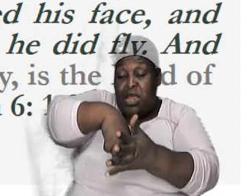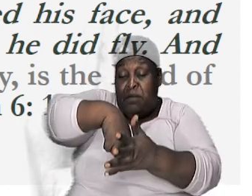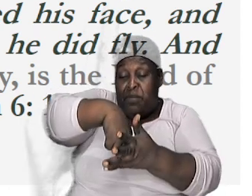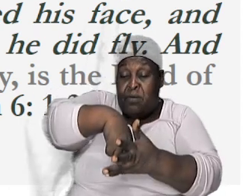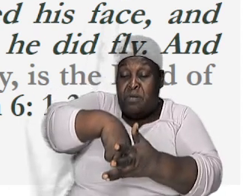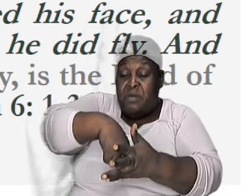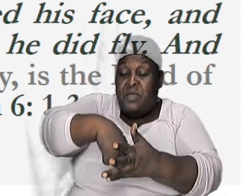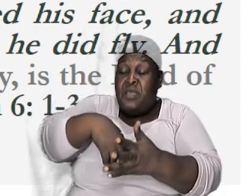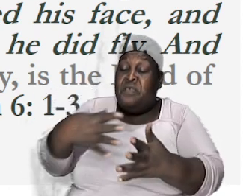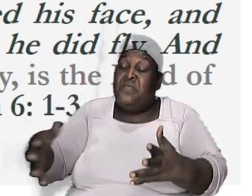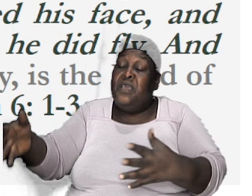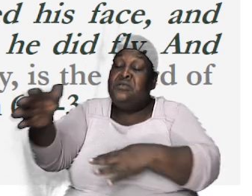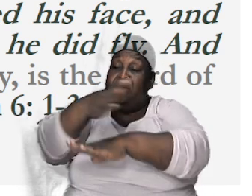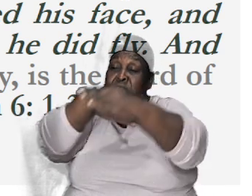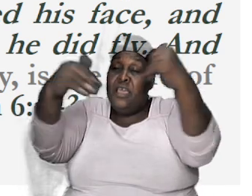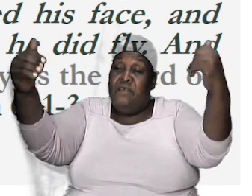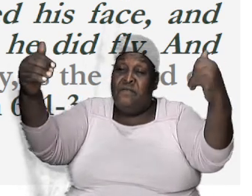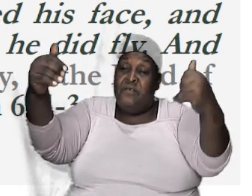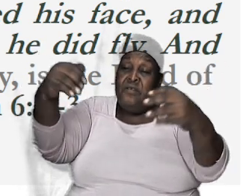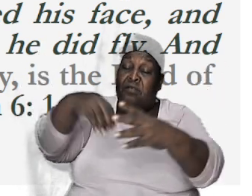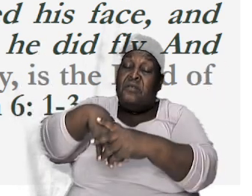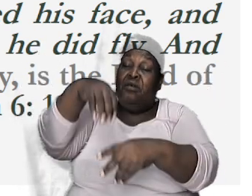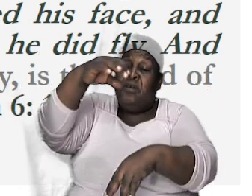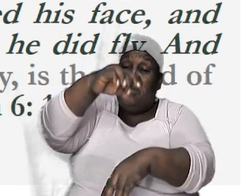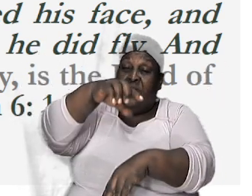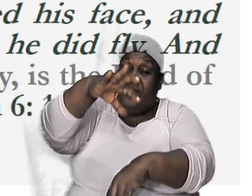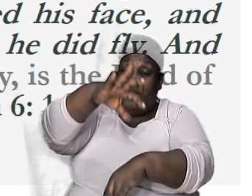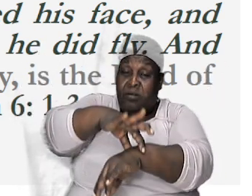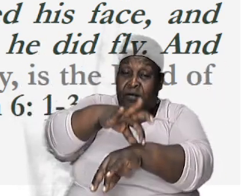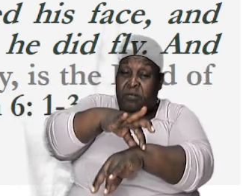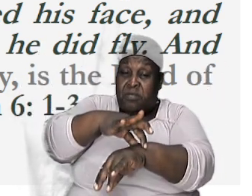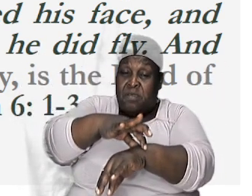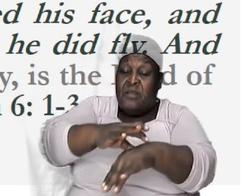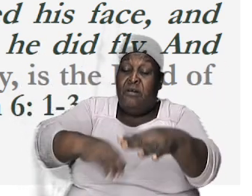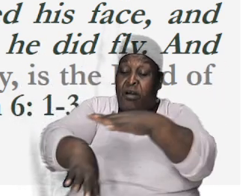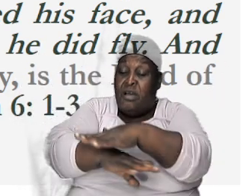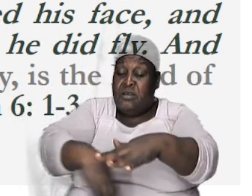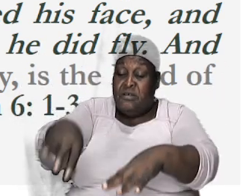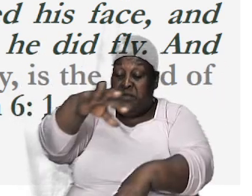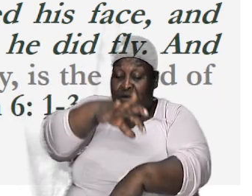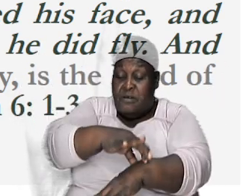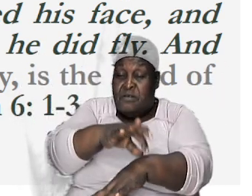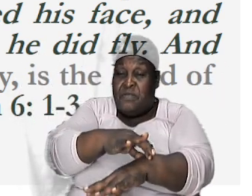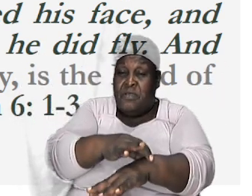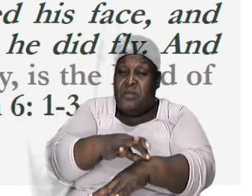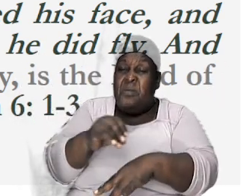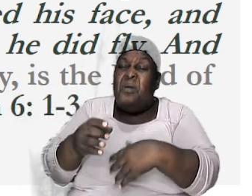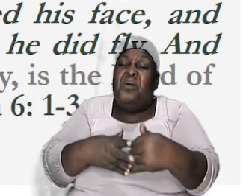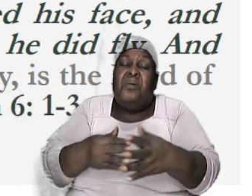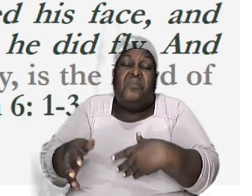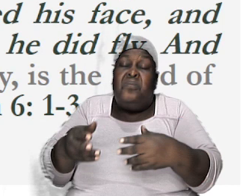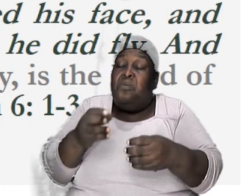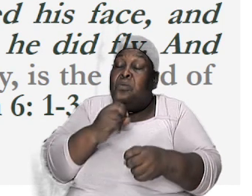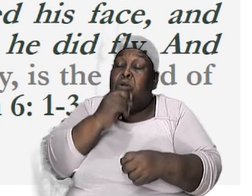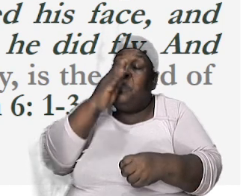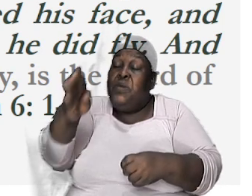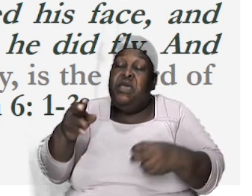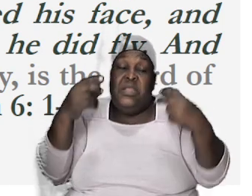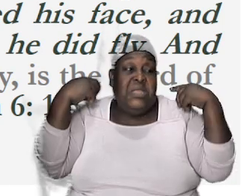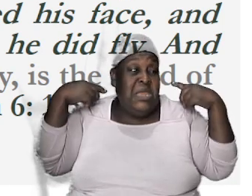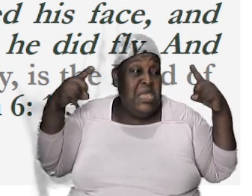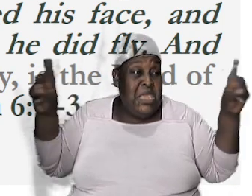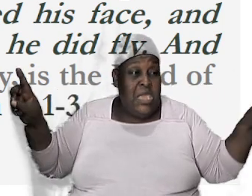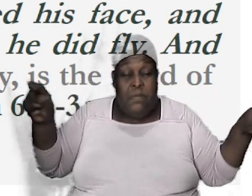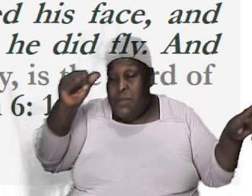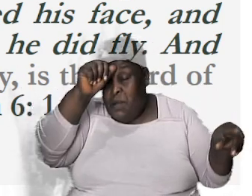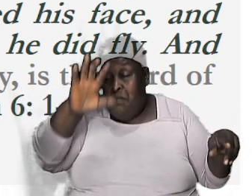heaven and things in earth and things under the earth. It doesn't matter. It could be a demon. It could be man. It